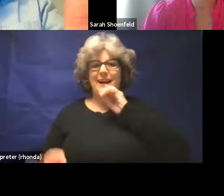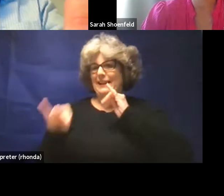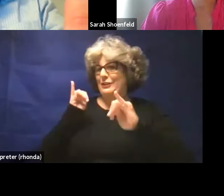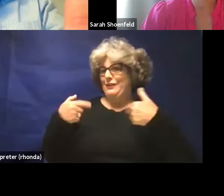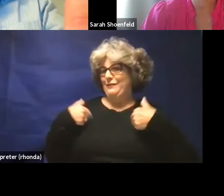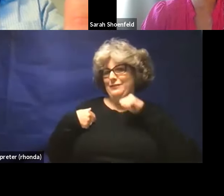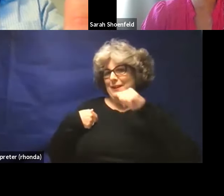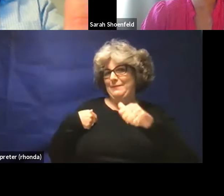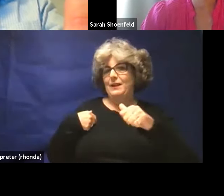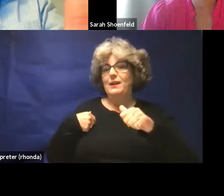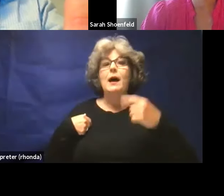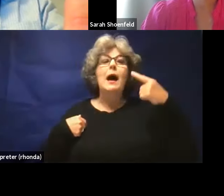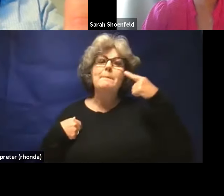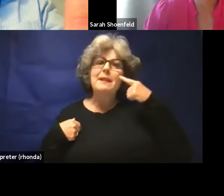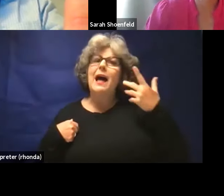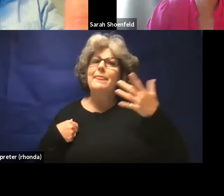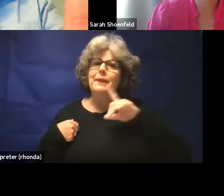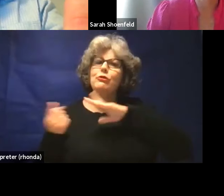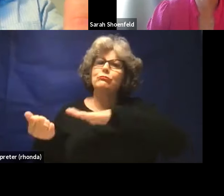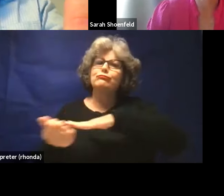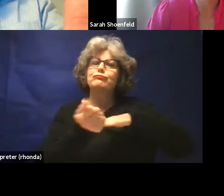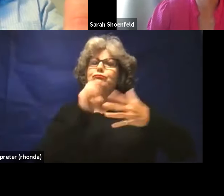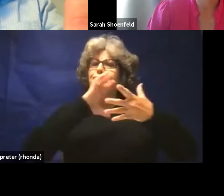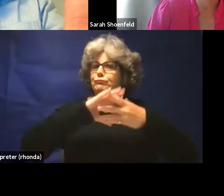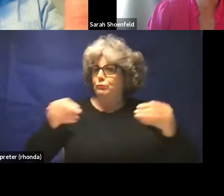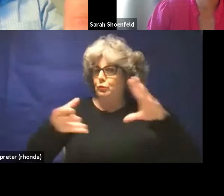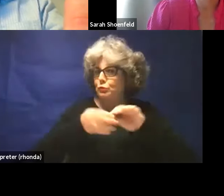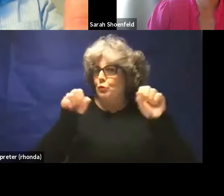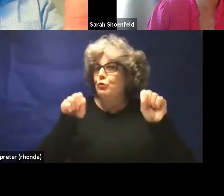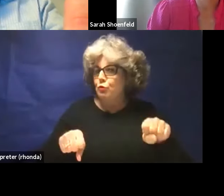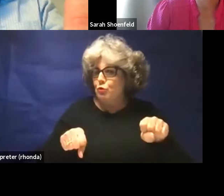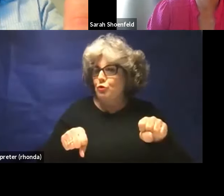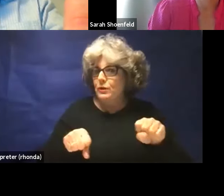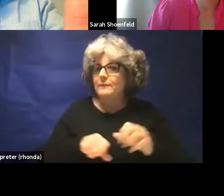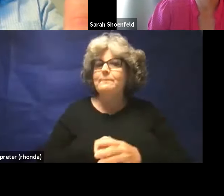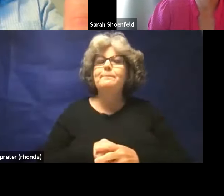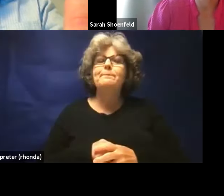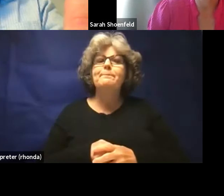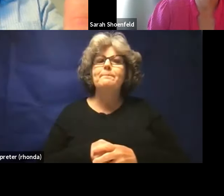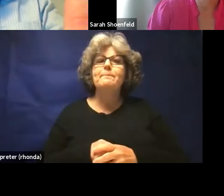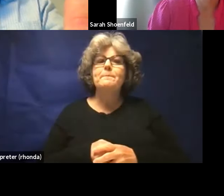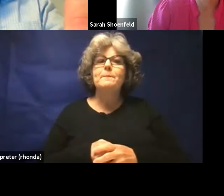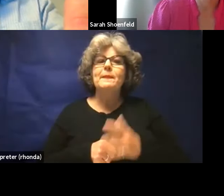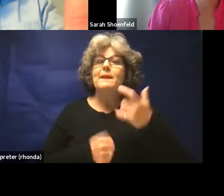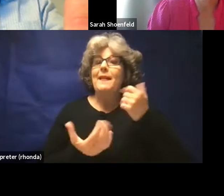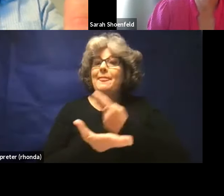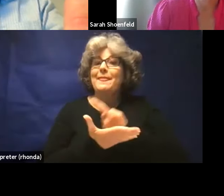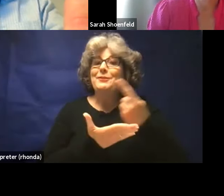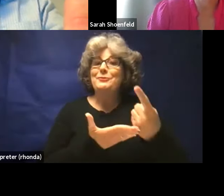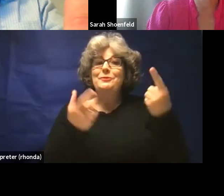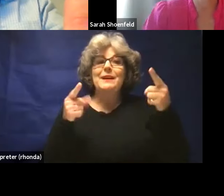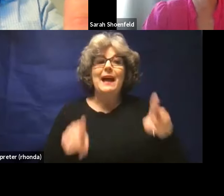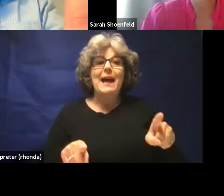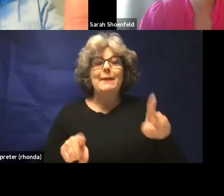like that. But I think you could get a very intriguing story. And I was struck just this week. I have